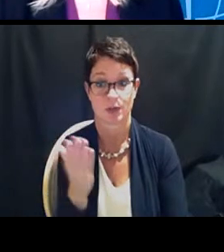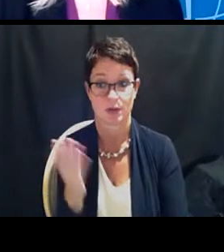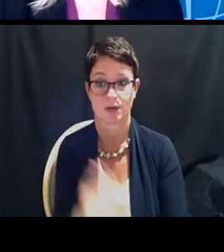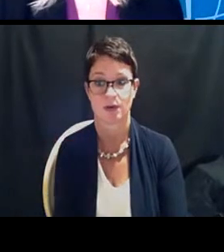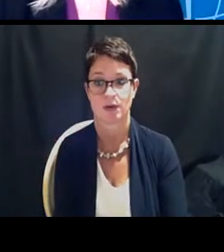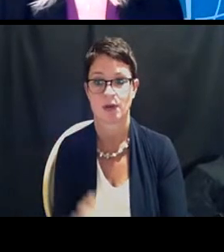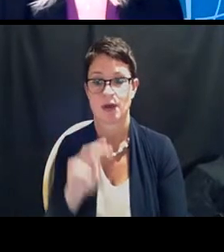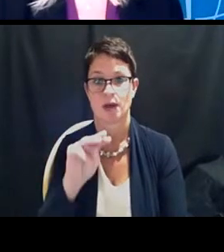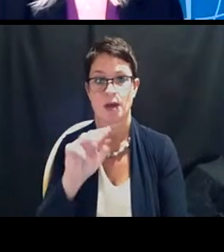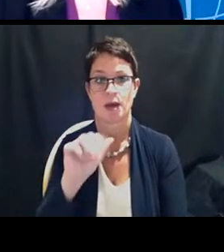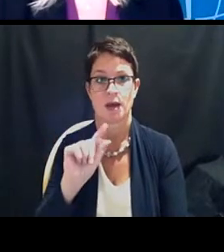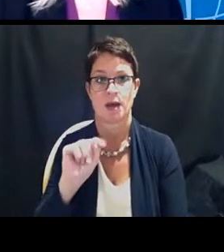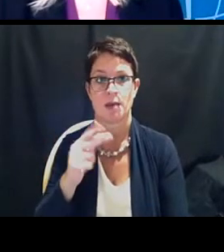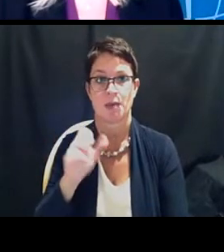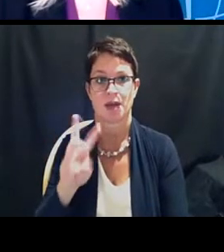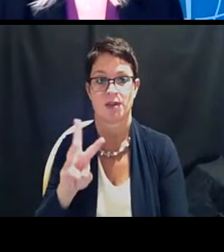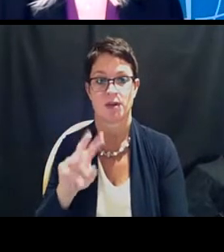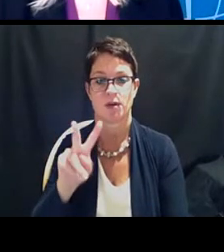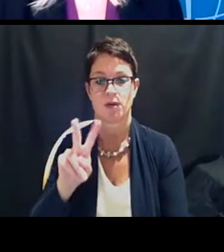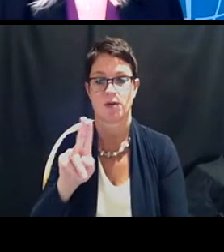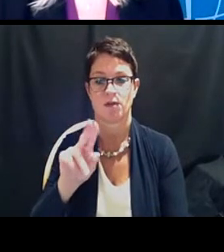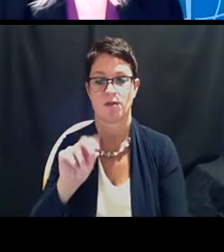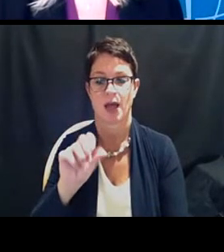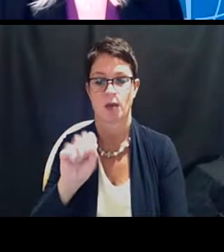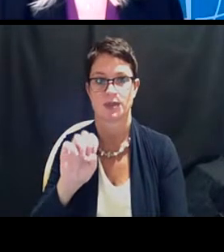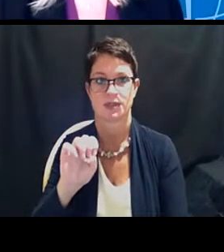Or Matthew Vose?